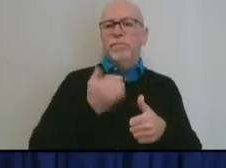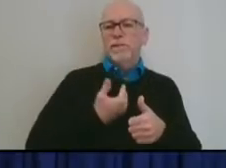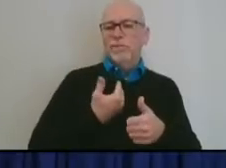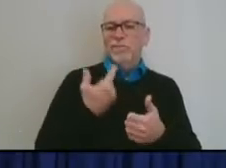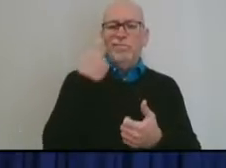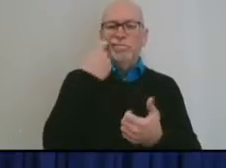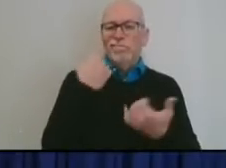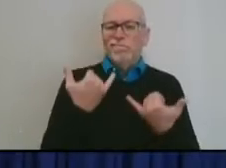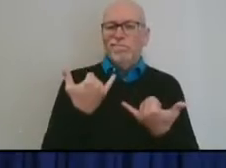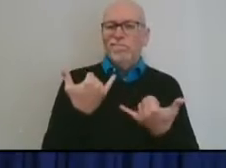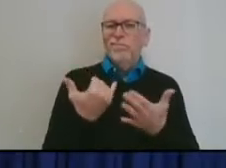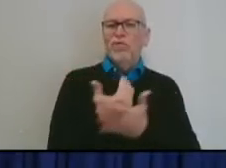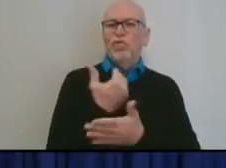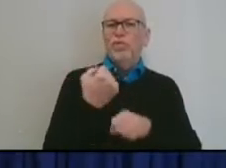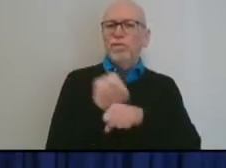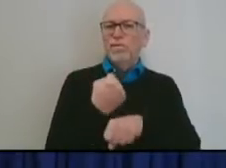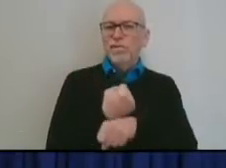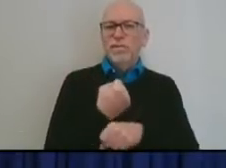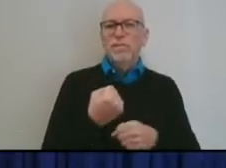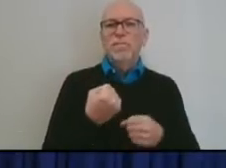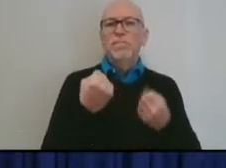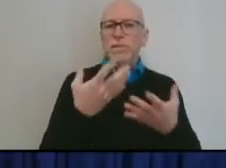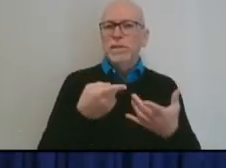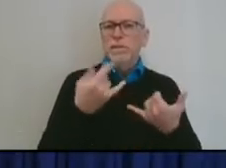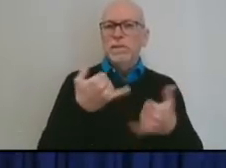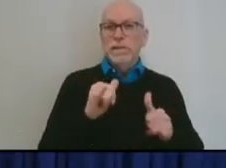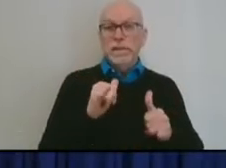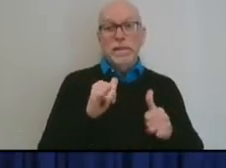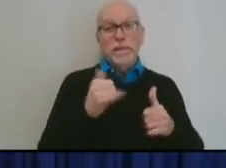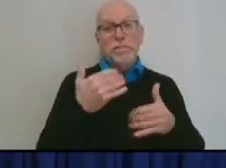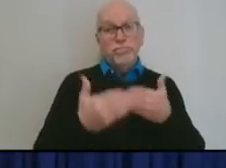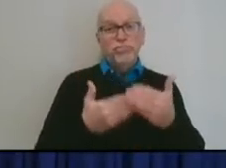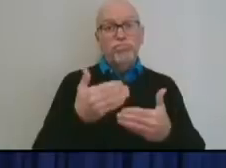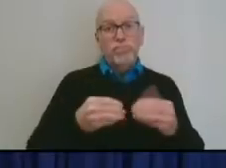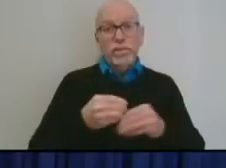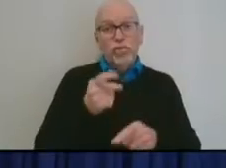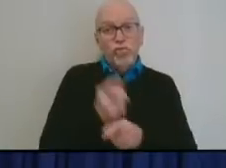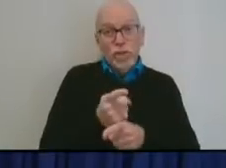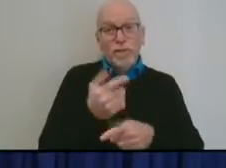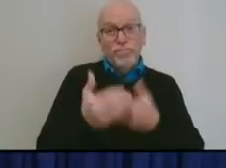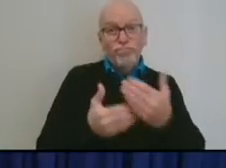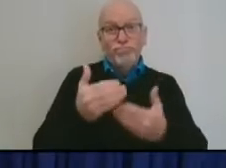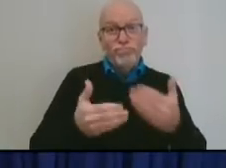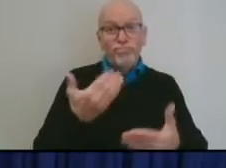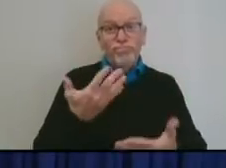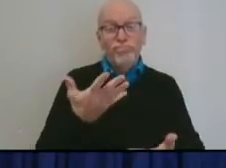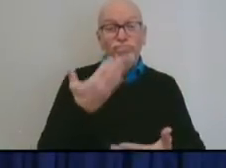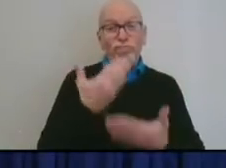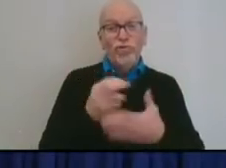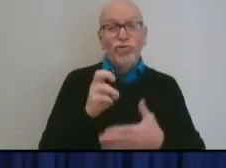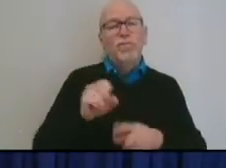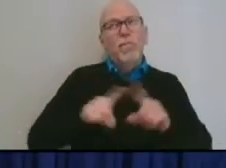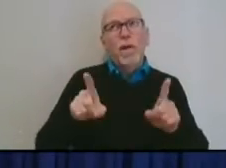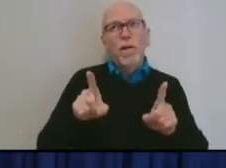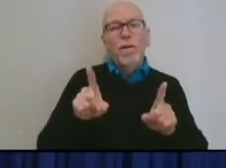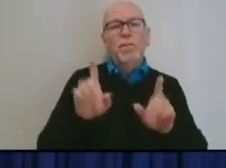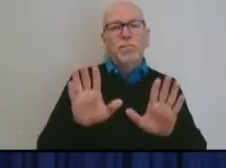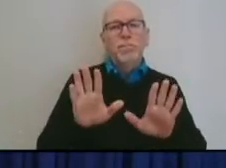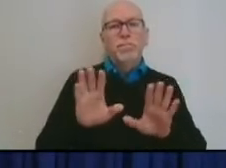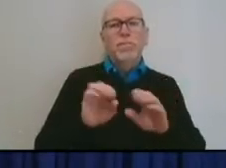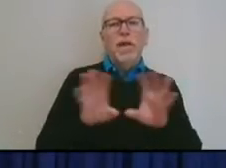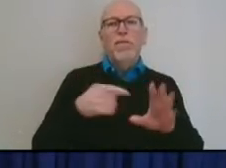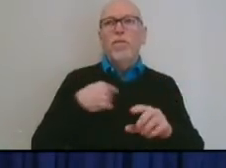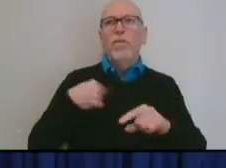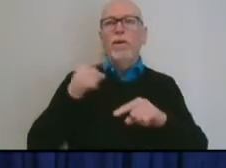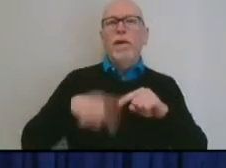which are many of which continue to trend and track in the right direction, but we can't obviously let